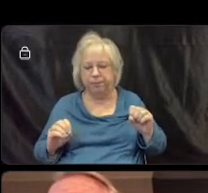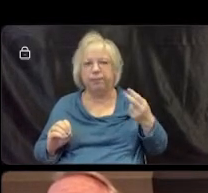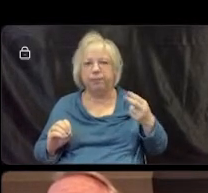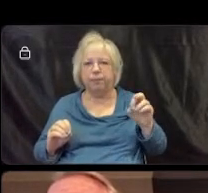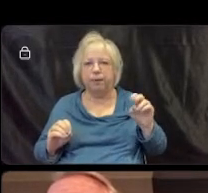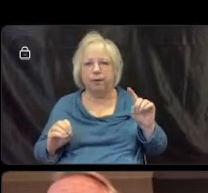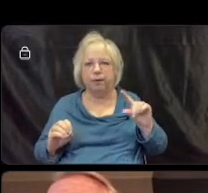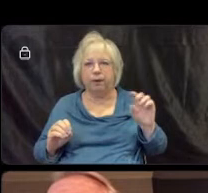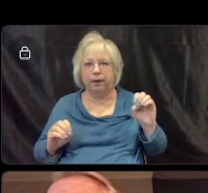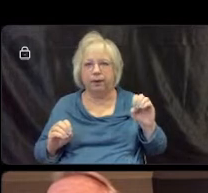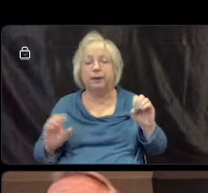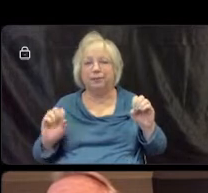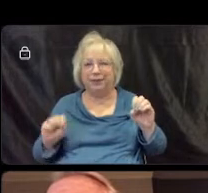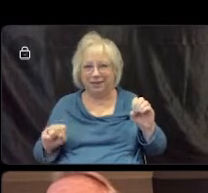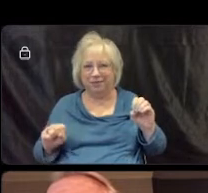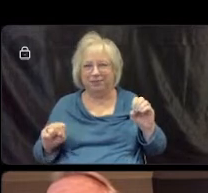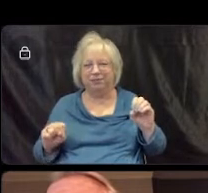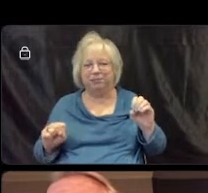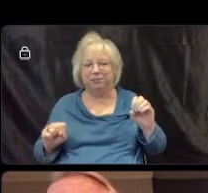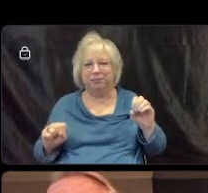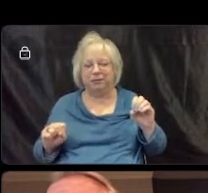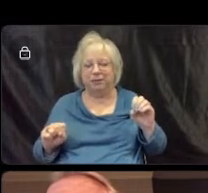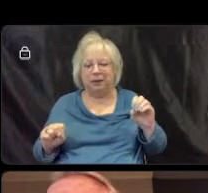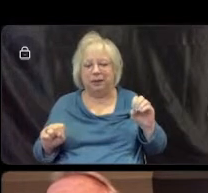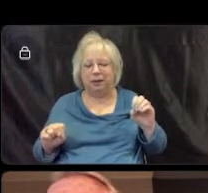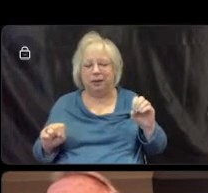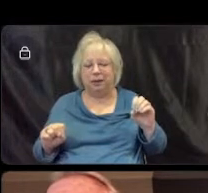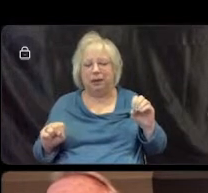Hodge. Yes.